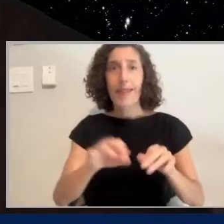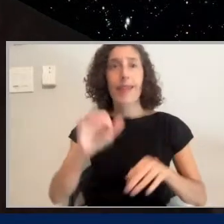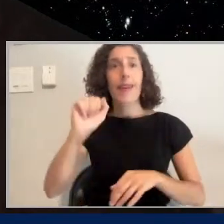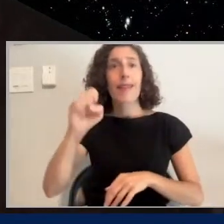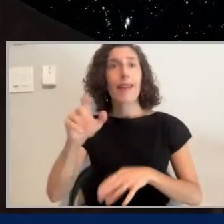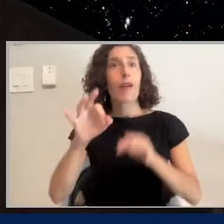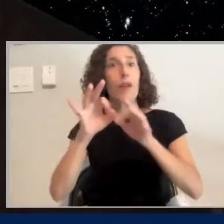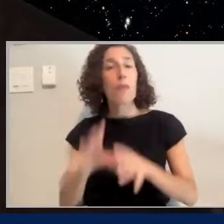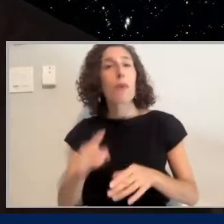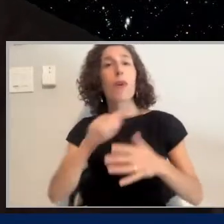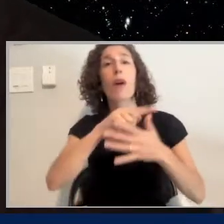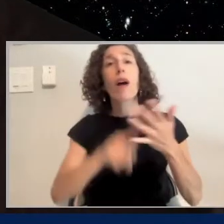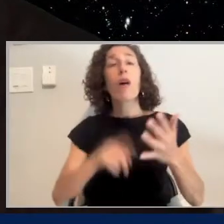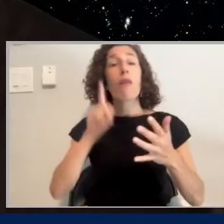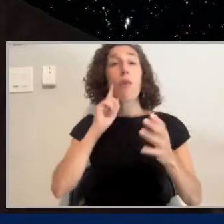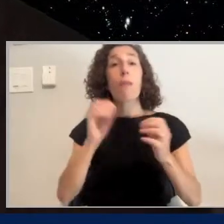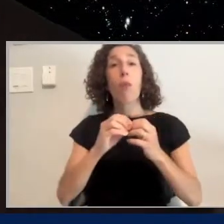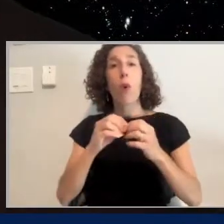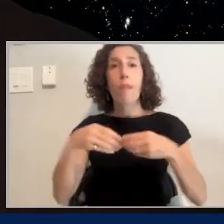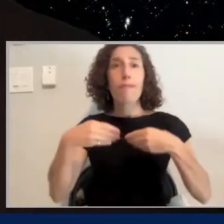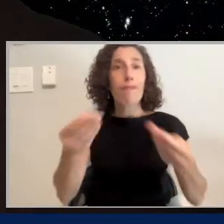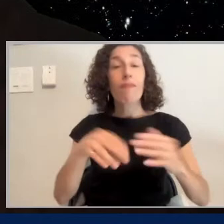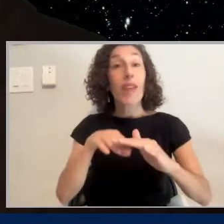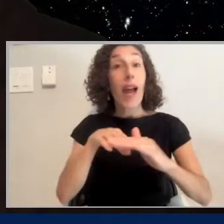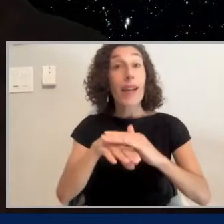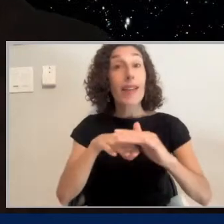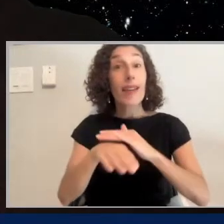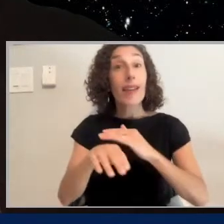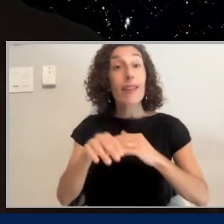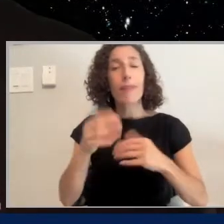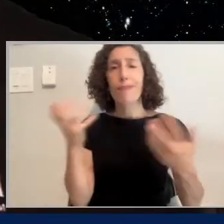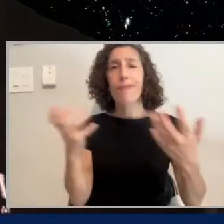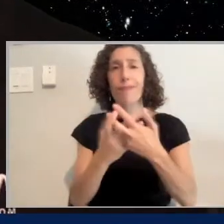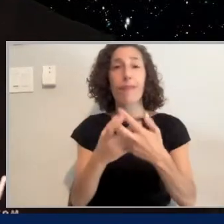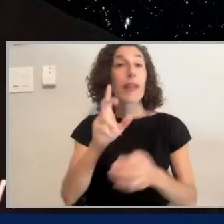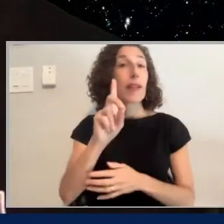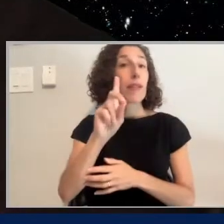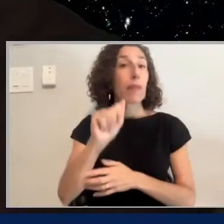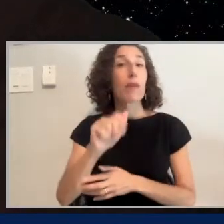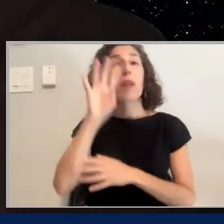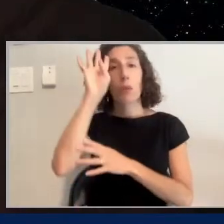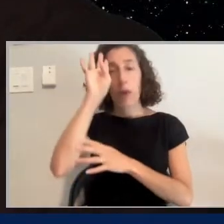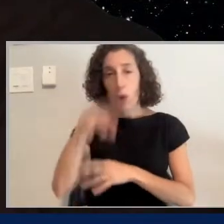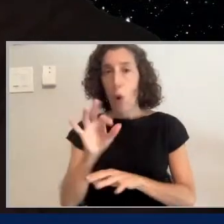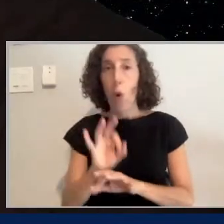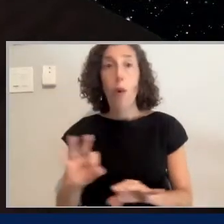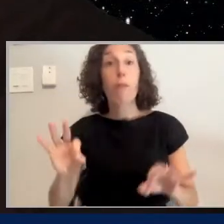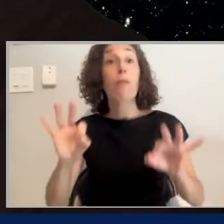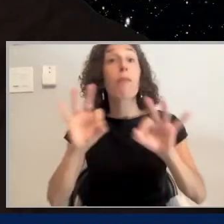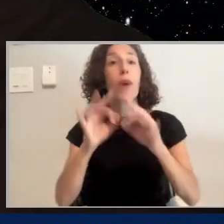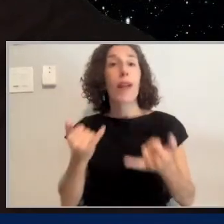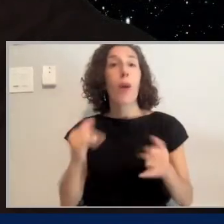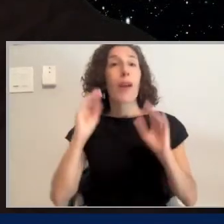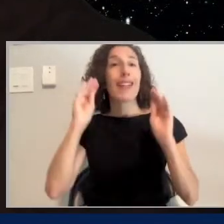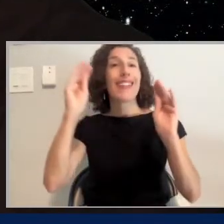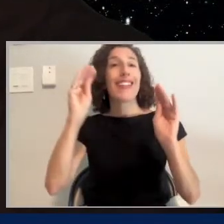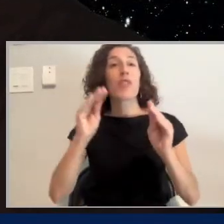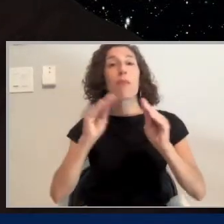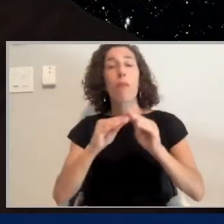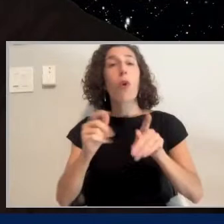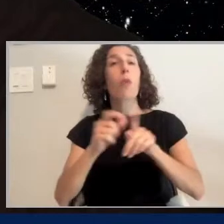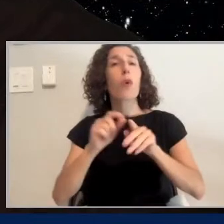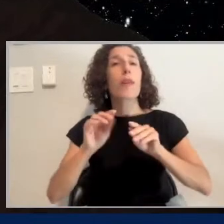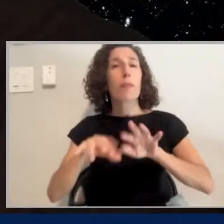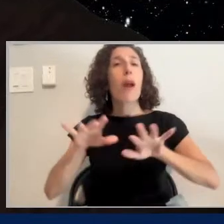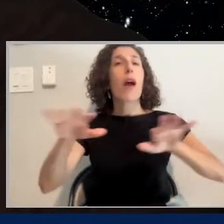all of this is through and with Intrepid so that we can help more and more people experience the different things that we do here on